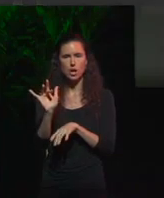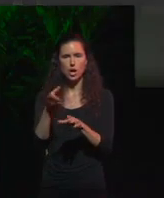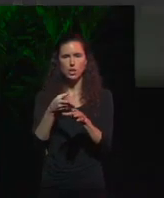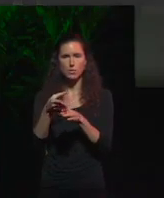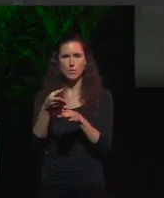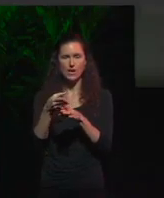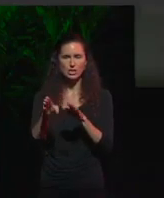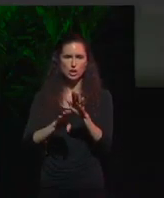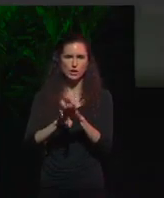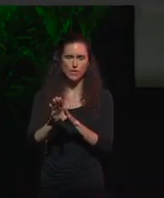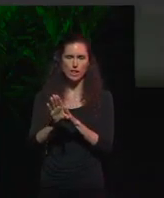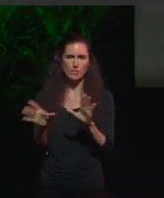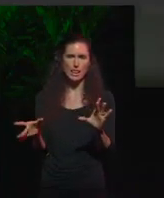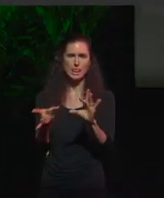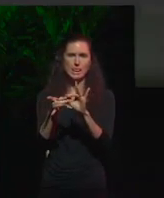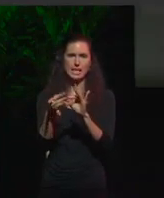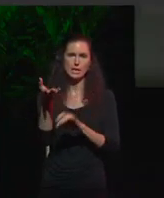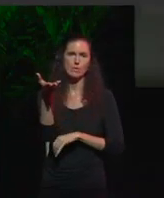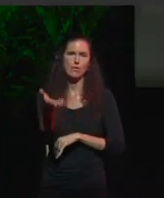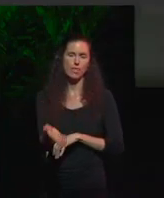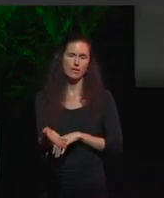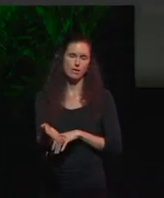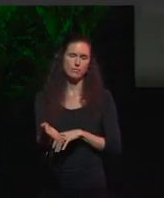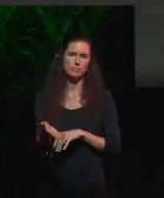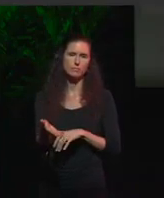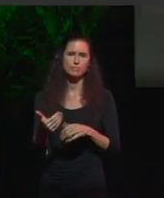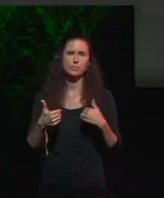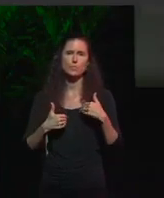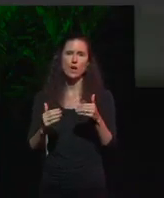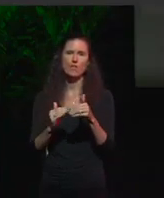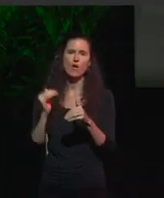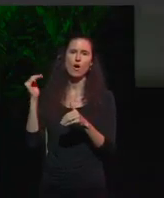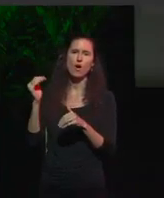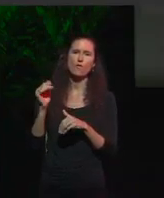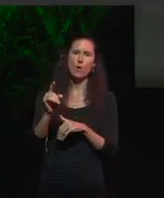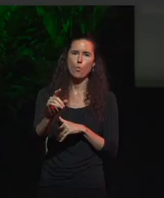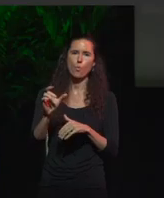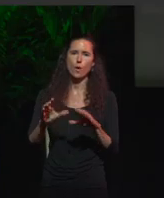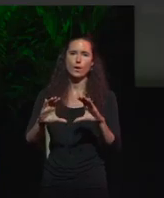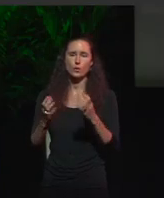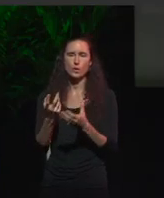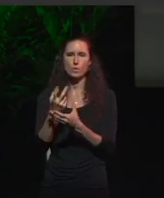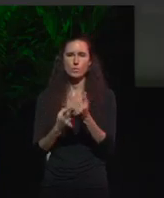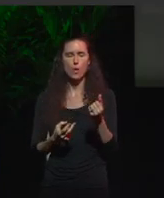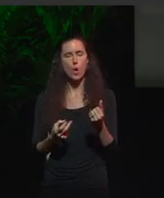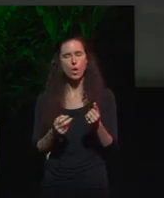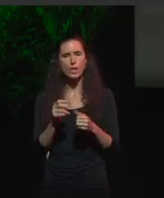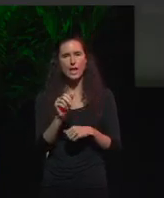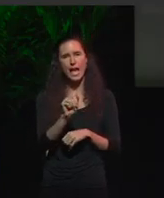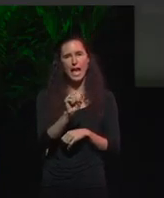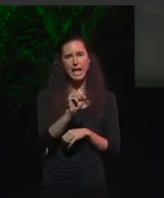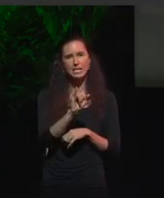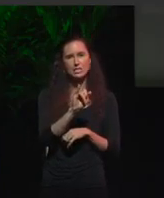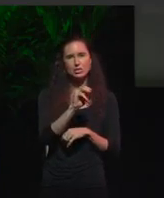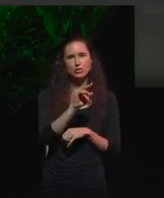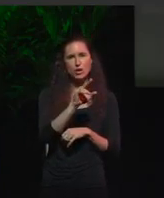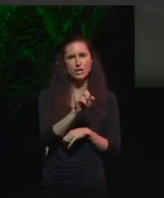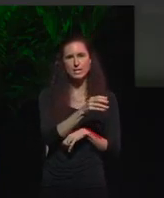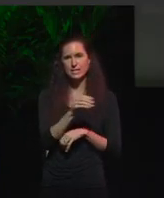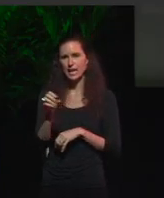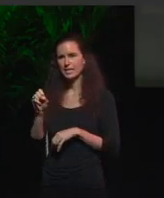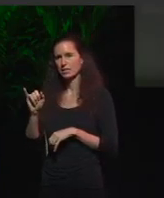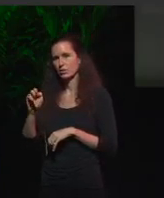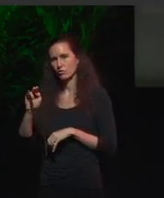Professional Development link. We have over 100 courses in there, both asynchronously and synchronous, ready